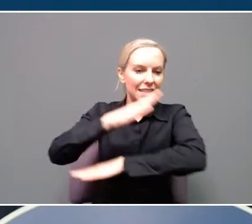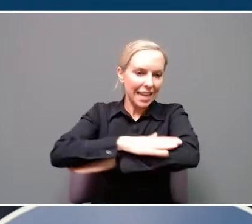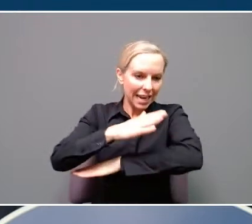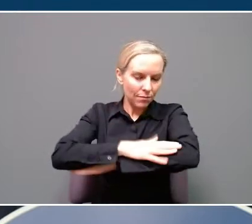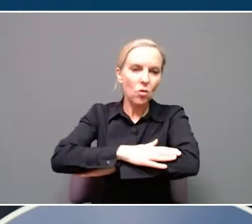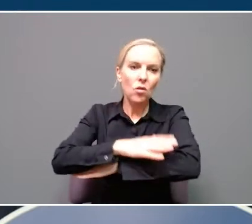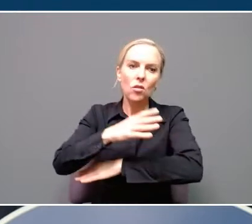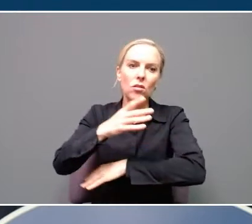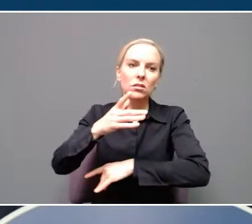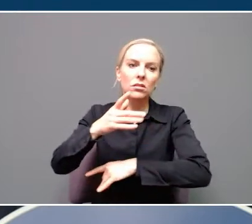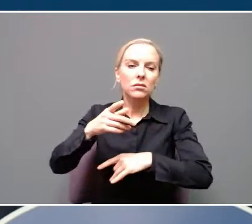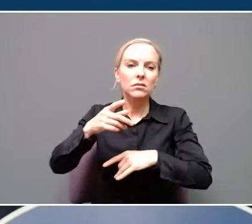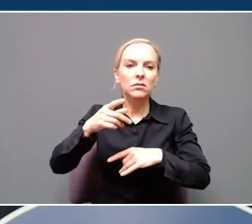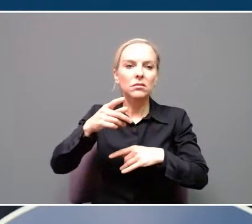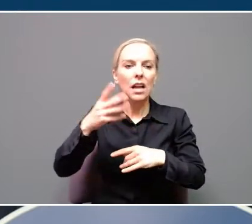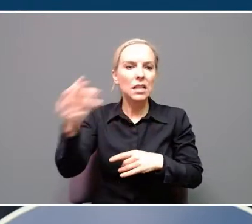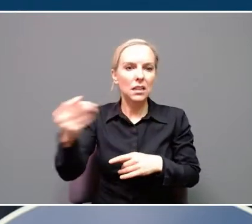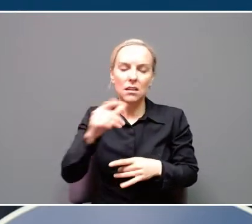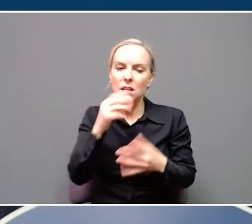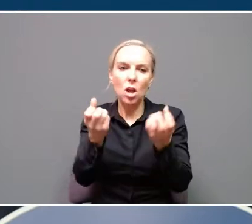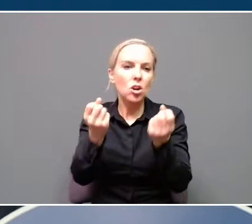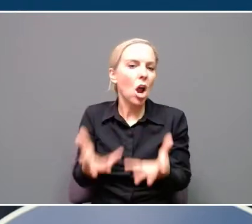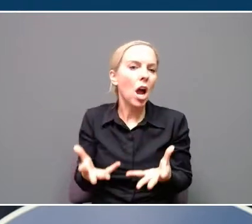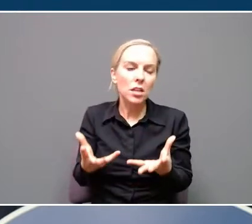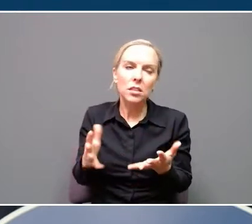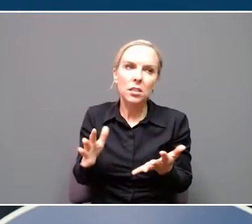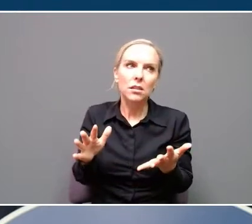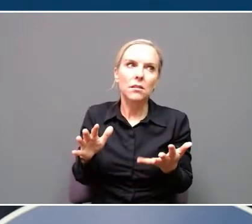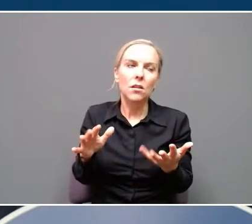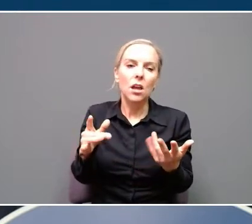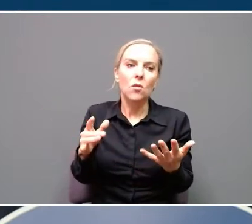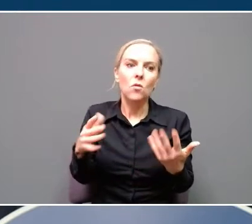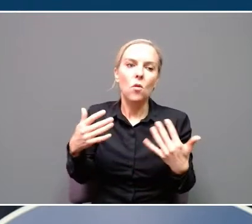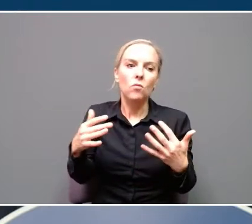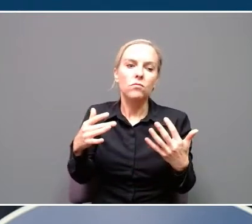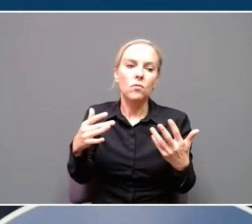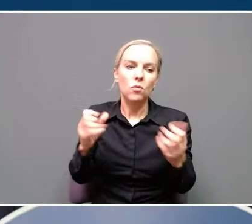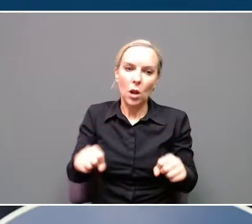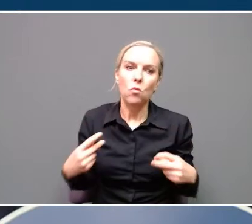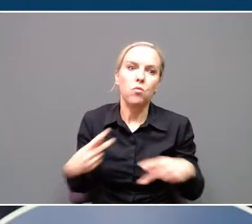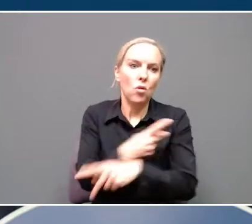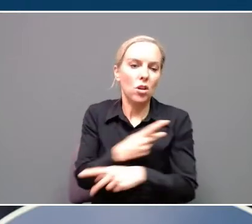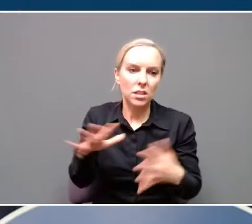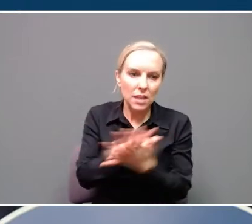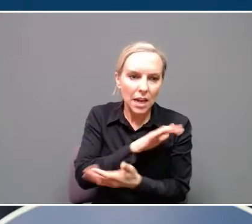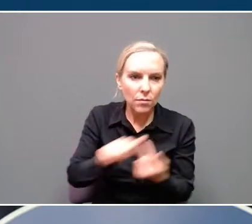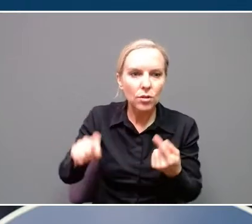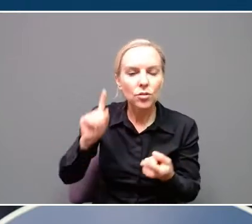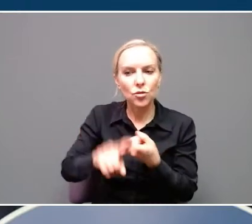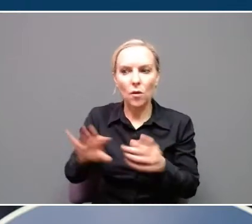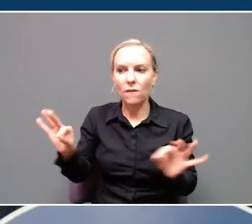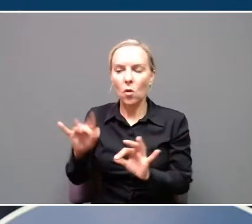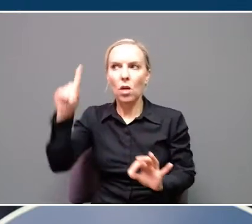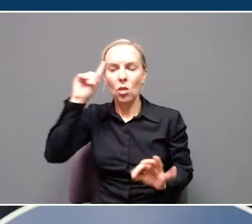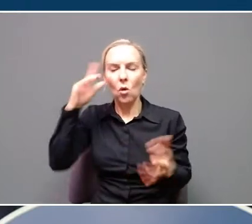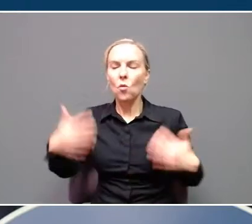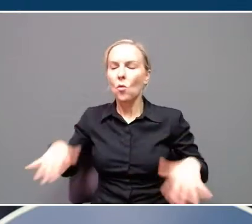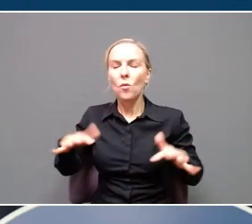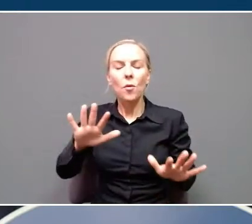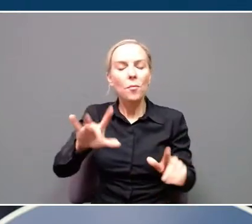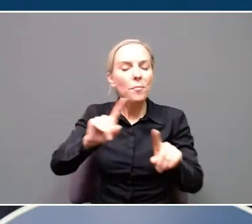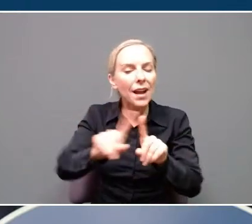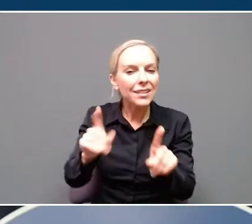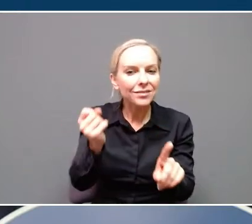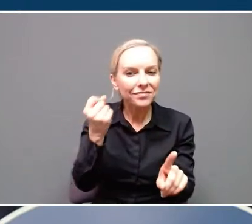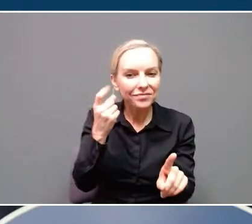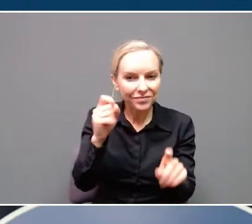thankfully, it did not cause nearly as much damage to any of the furniture as we thought. But the damage that